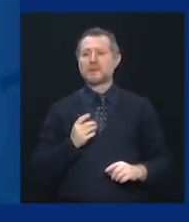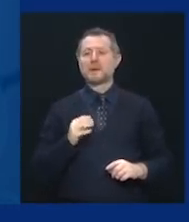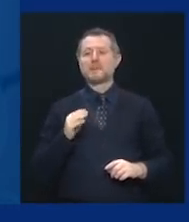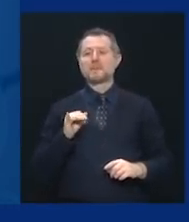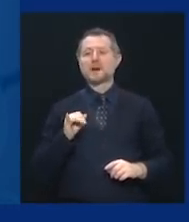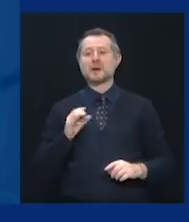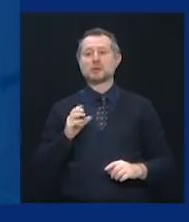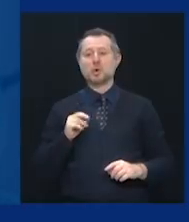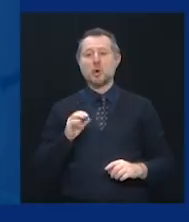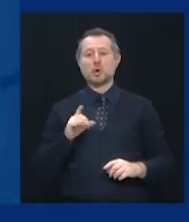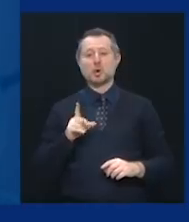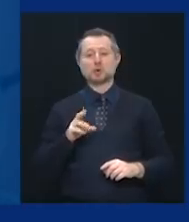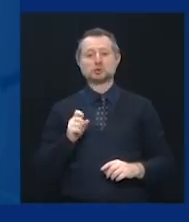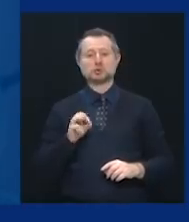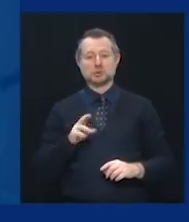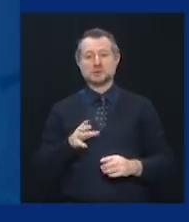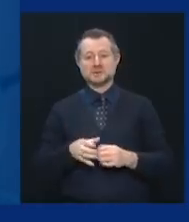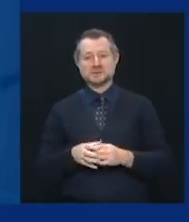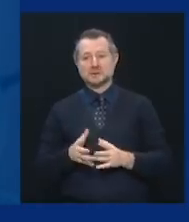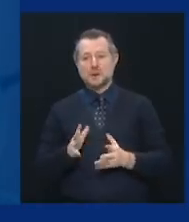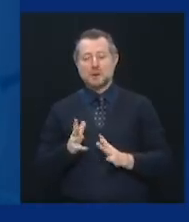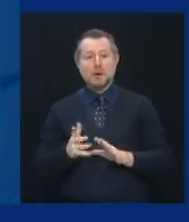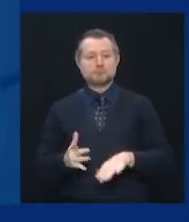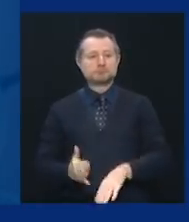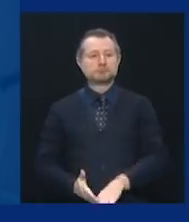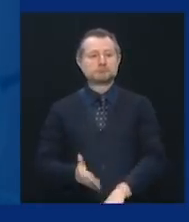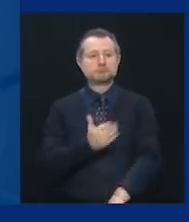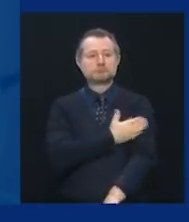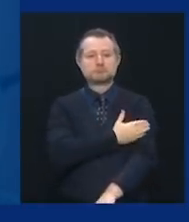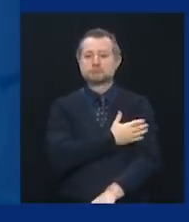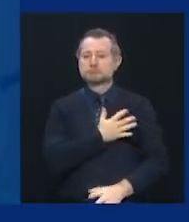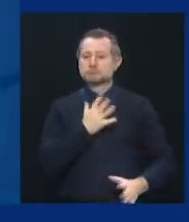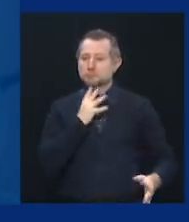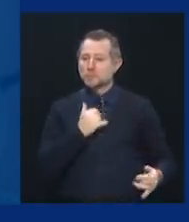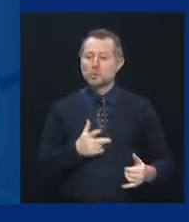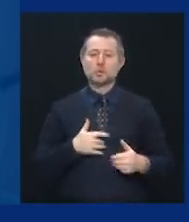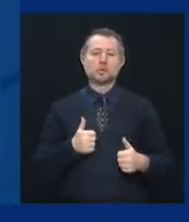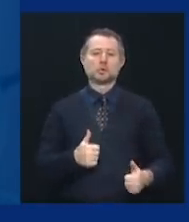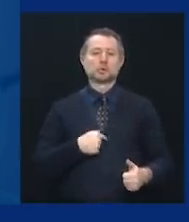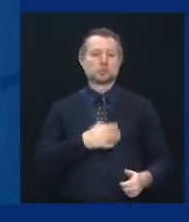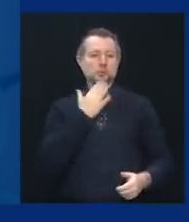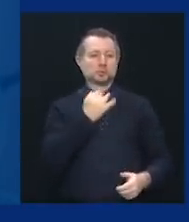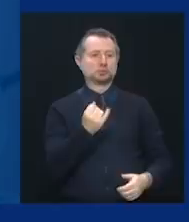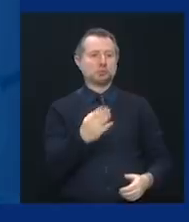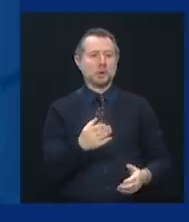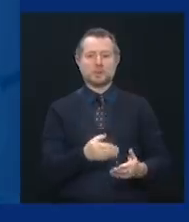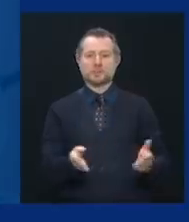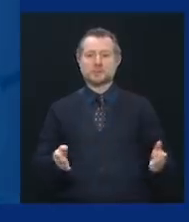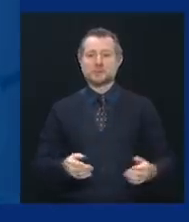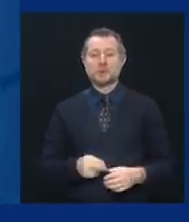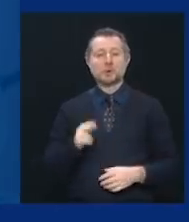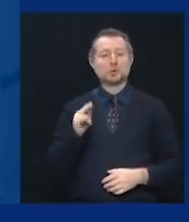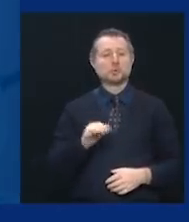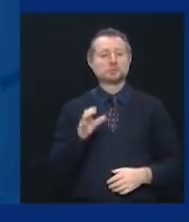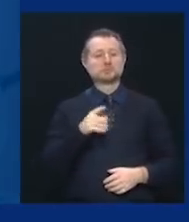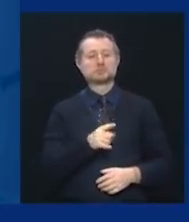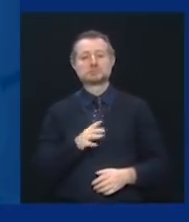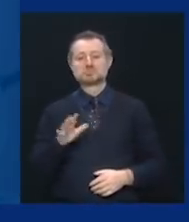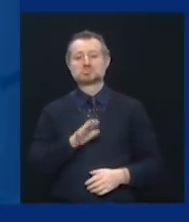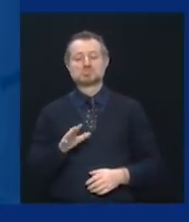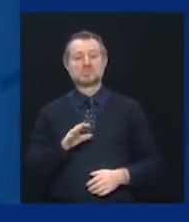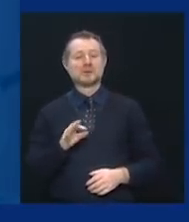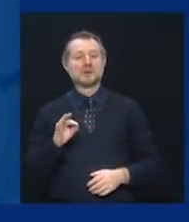actually turned it around. Good for the Southern Tier. New York City's about 49%,